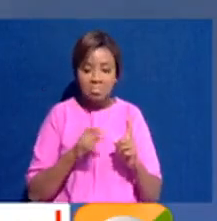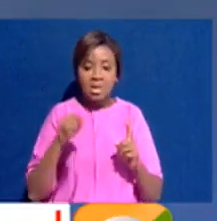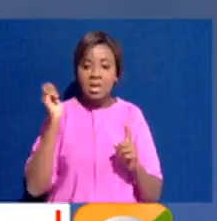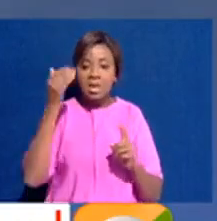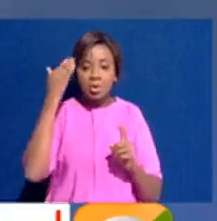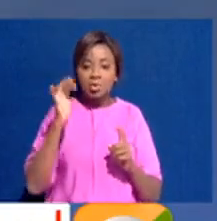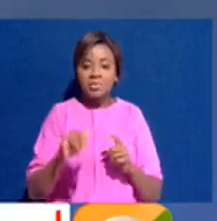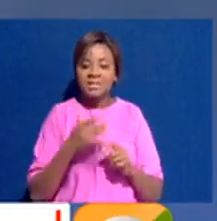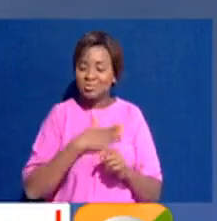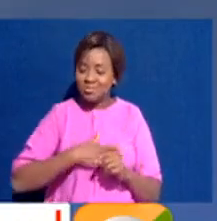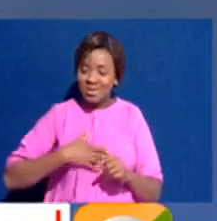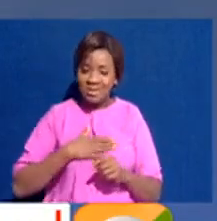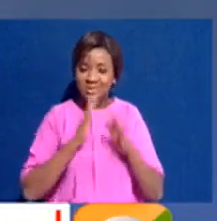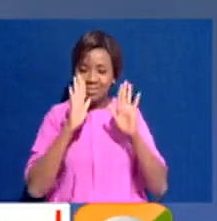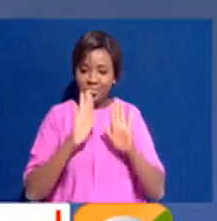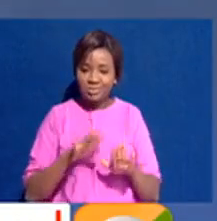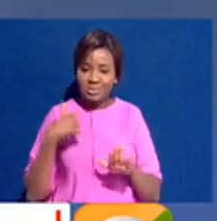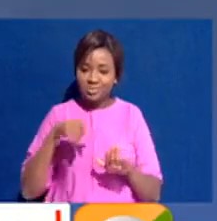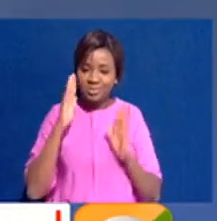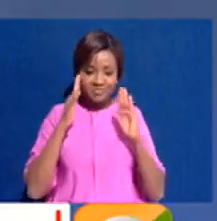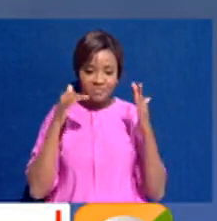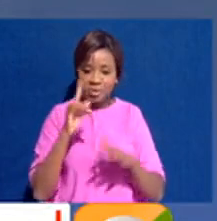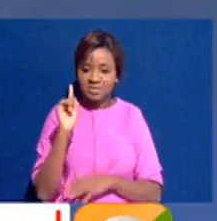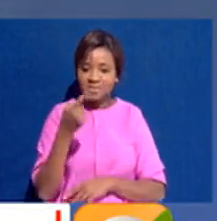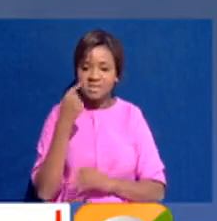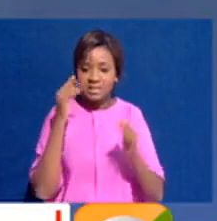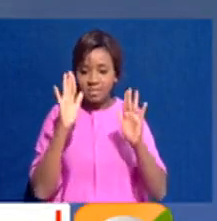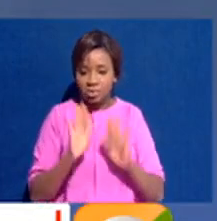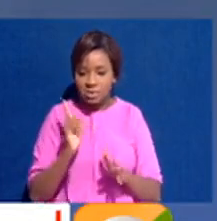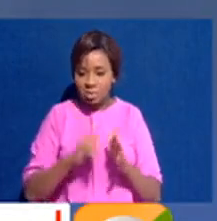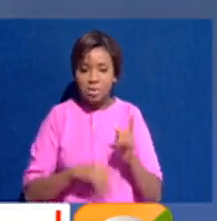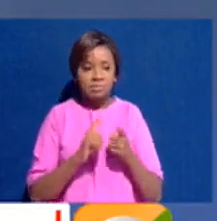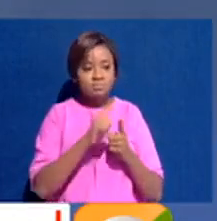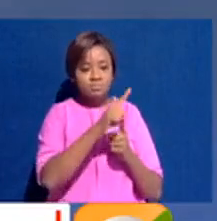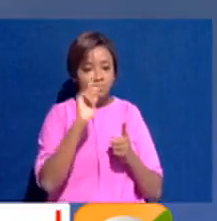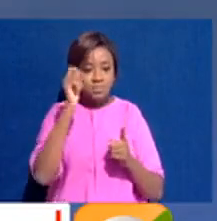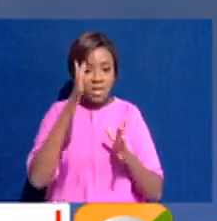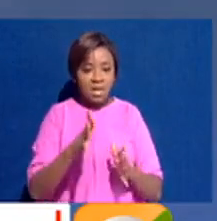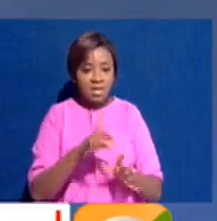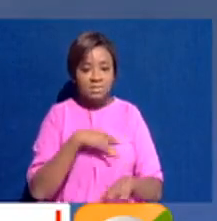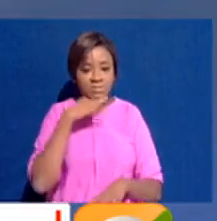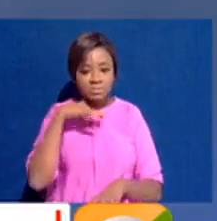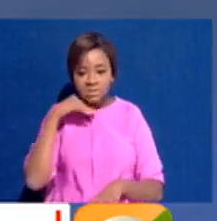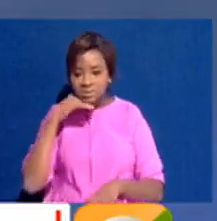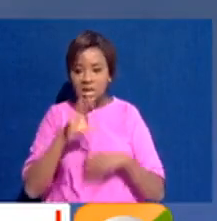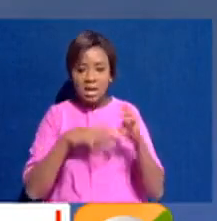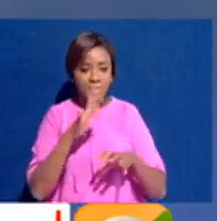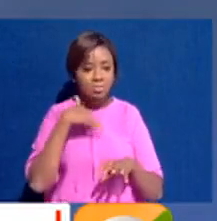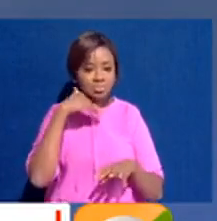we should prioritize the lives of Kenyans now who are facing a drought. We have lost a lot of massive livestock in this country.